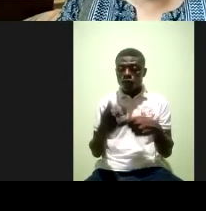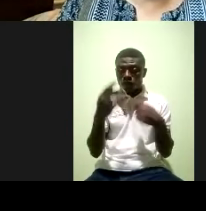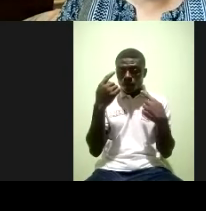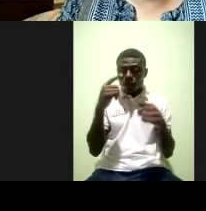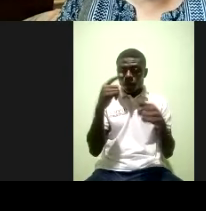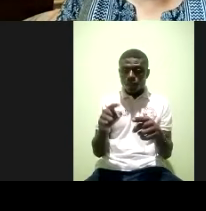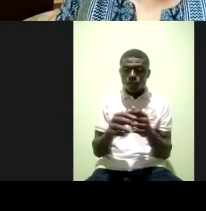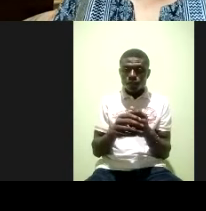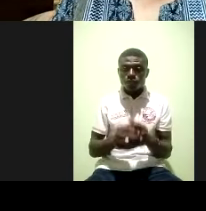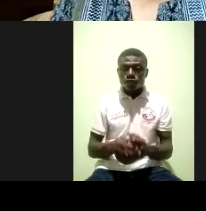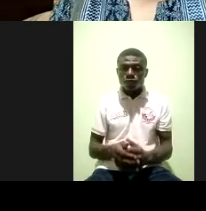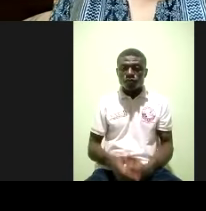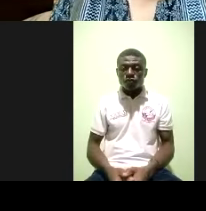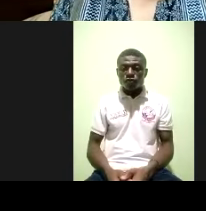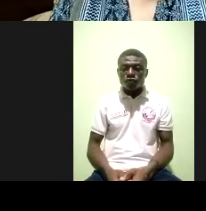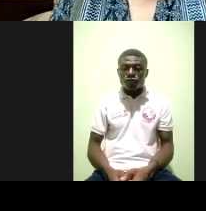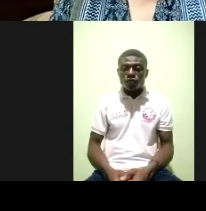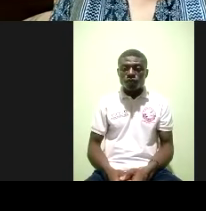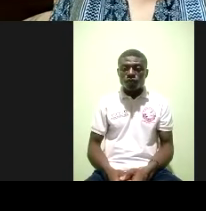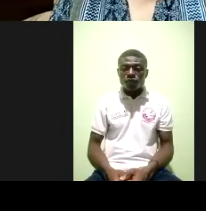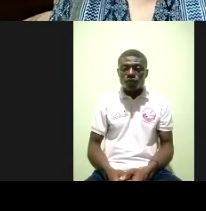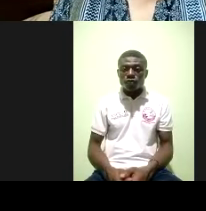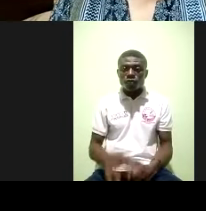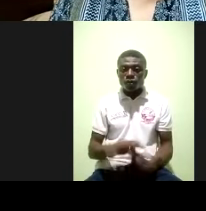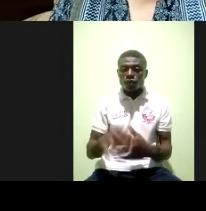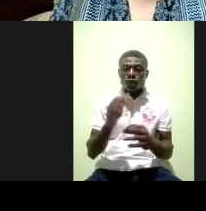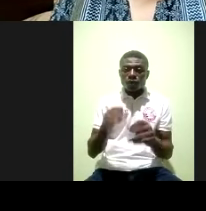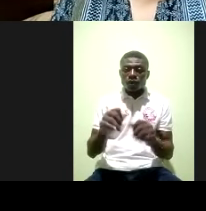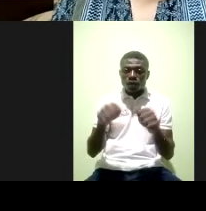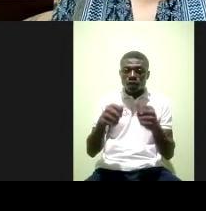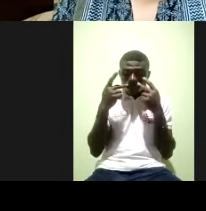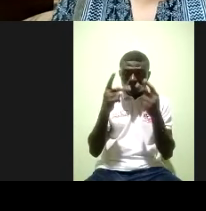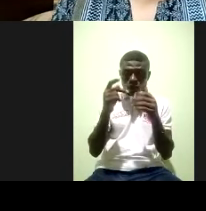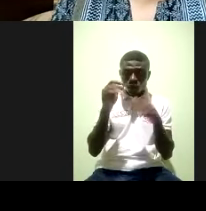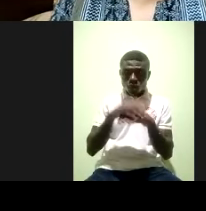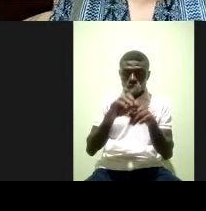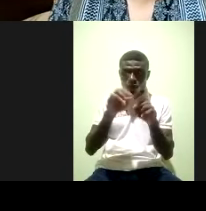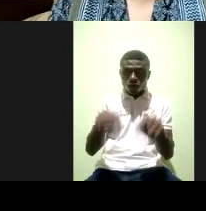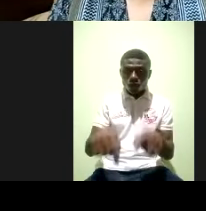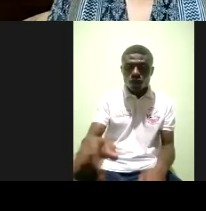so if you can see the difference on my screen, I'm trying to see.